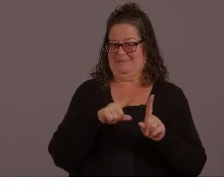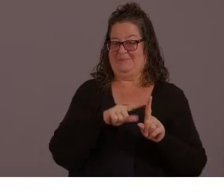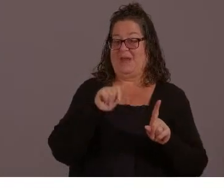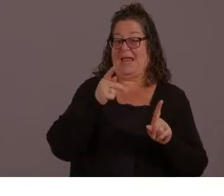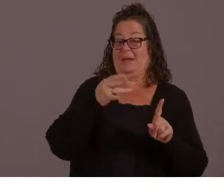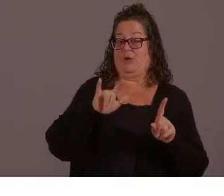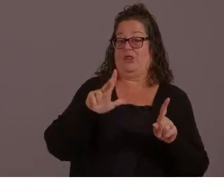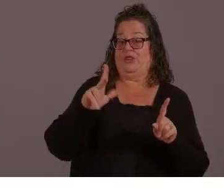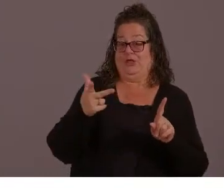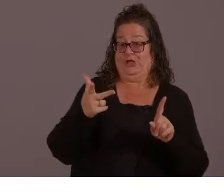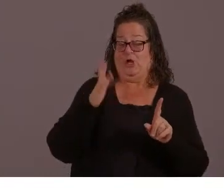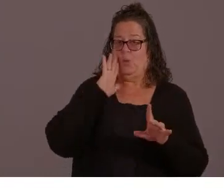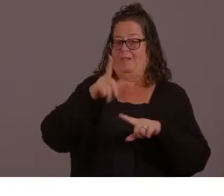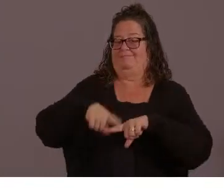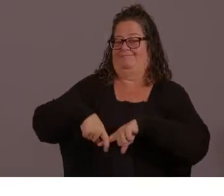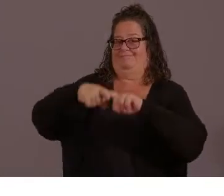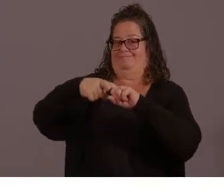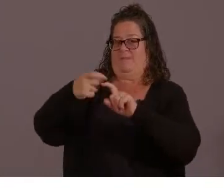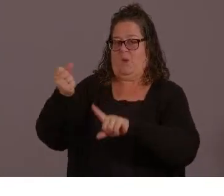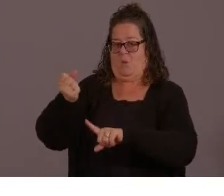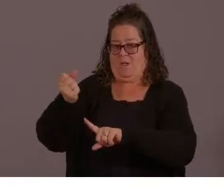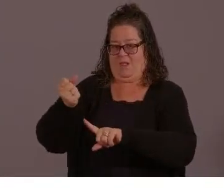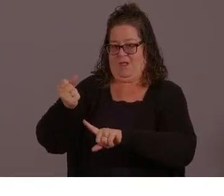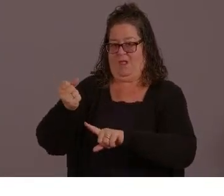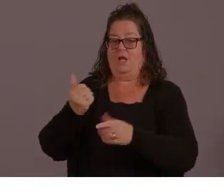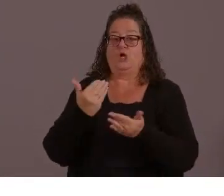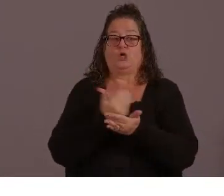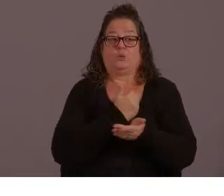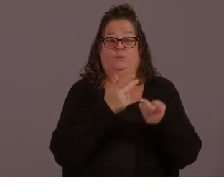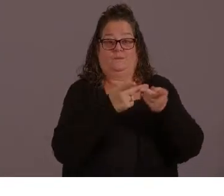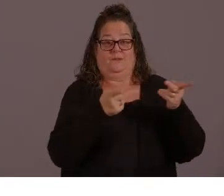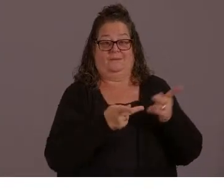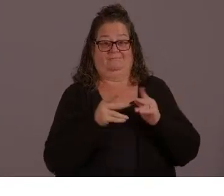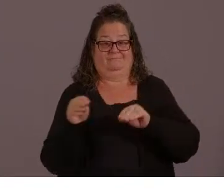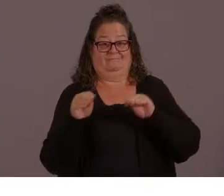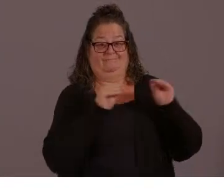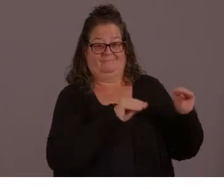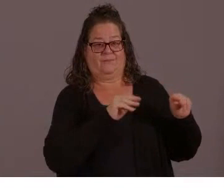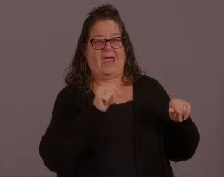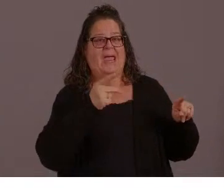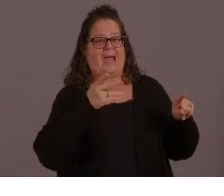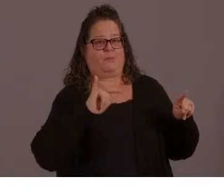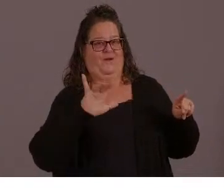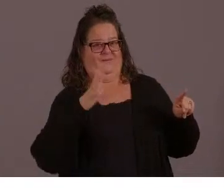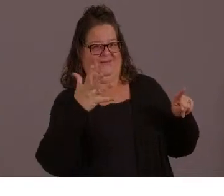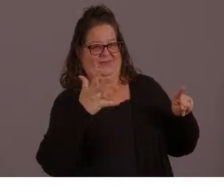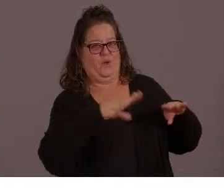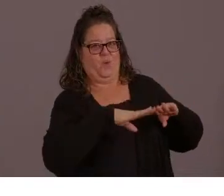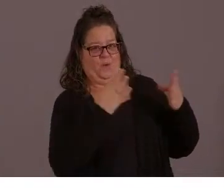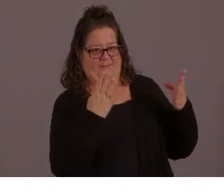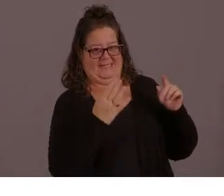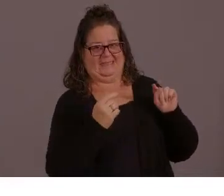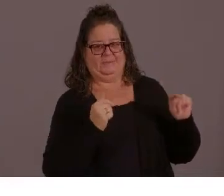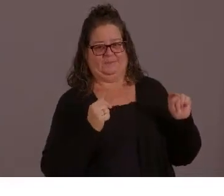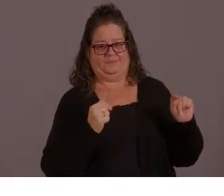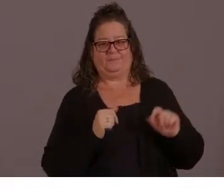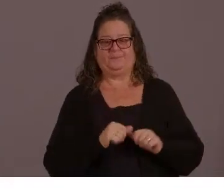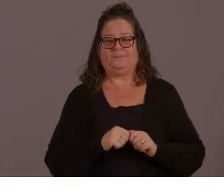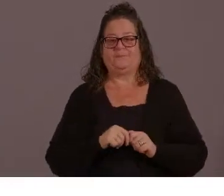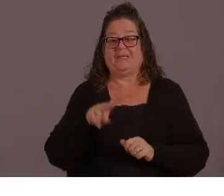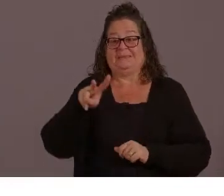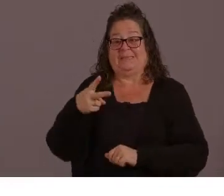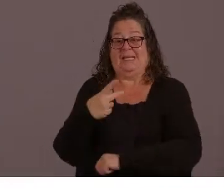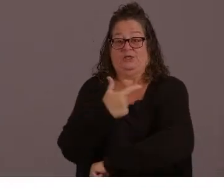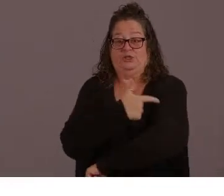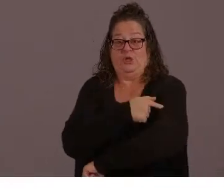new location will open up on April 5th. We are already currently scheduling the second dose appointments from Chandler-Gilbert at